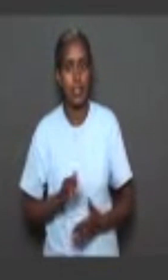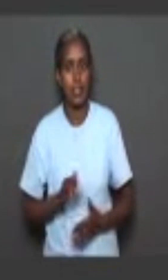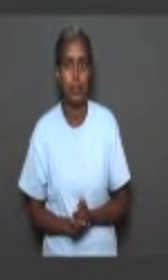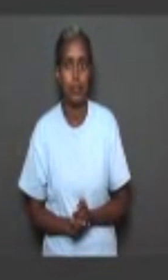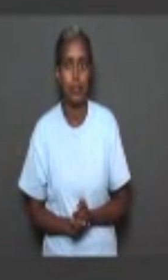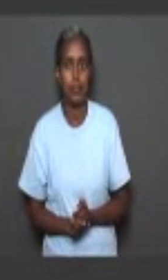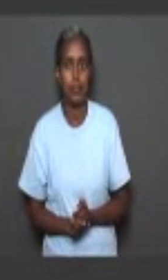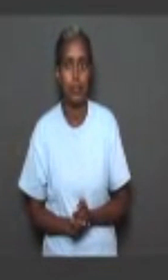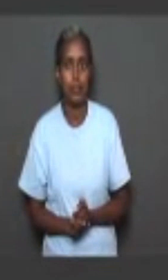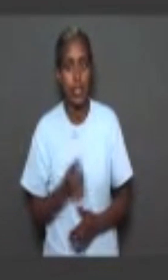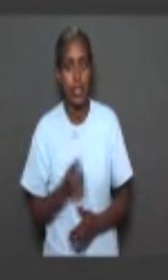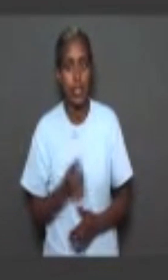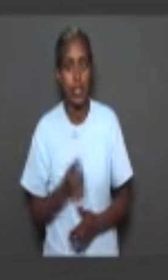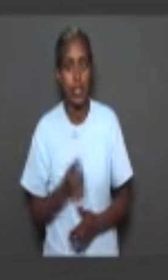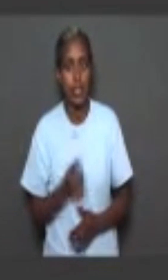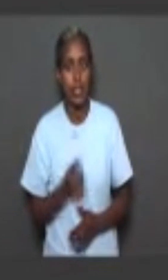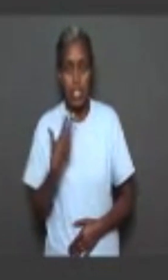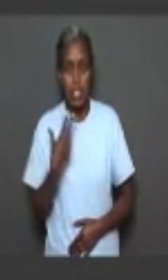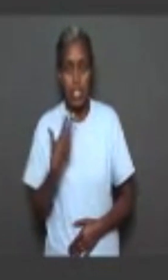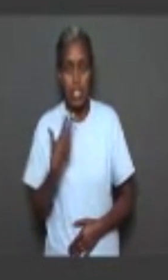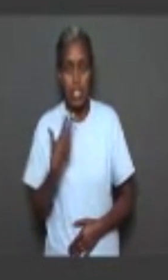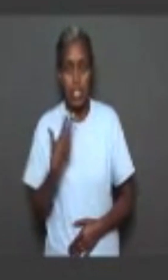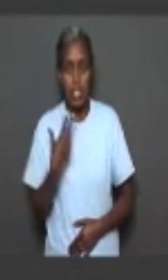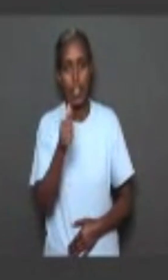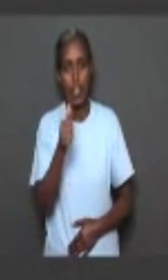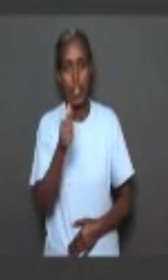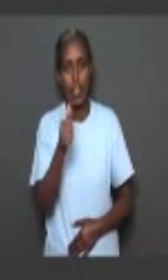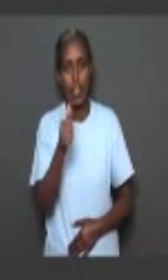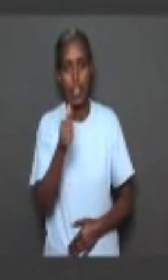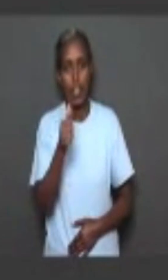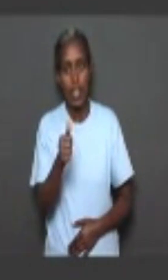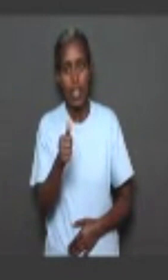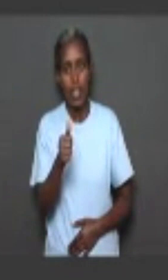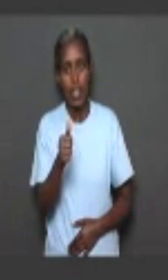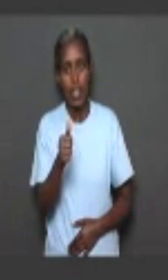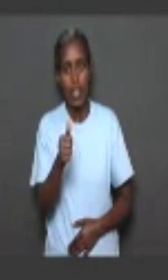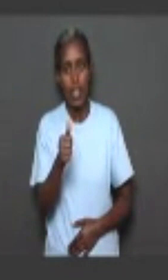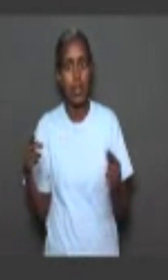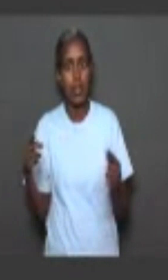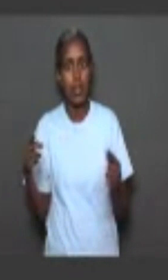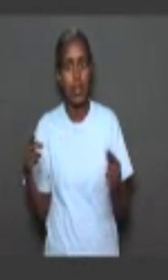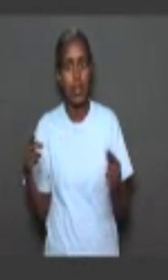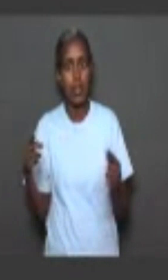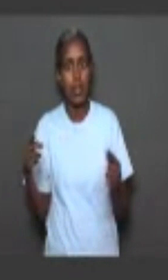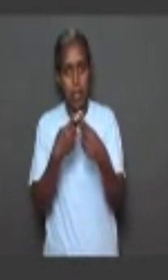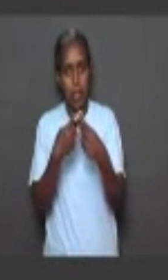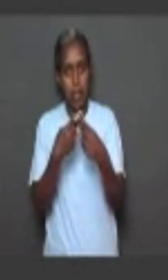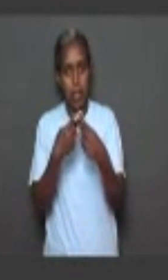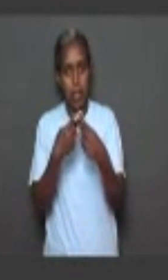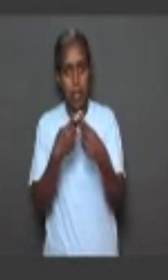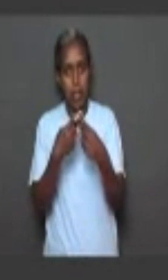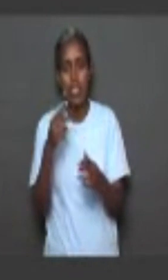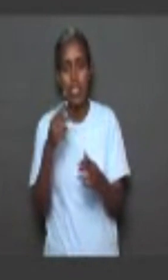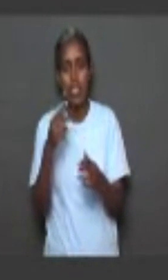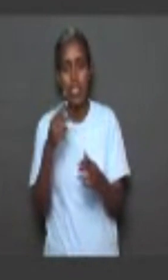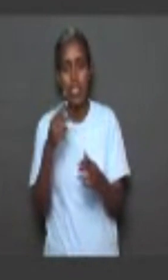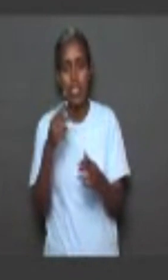Each element of A can be matched with exactly 1 element of